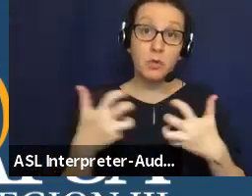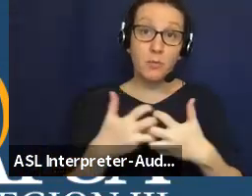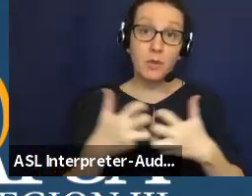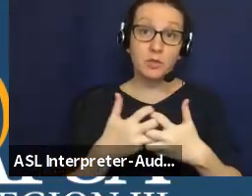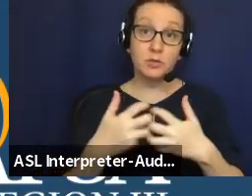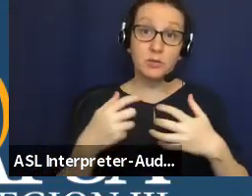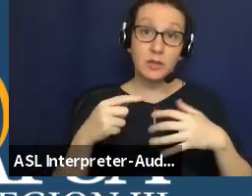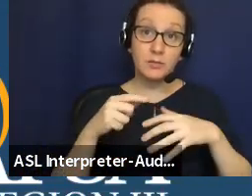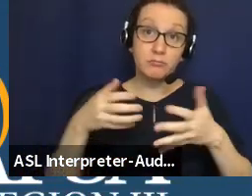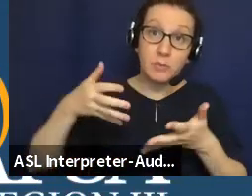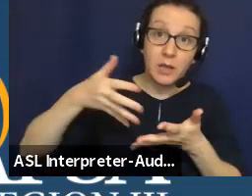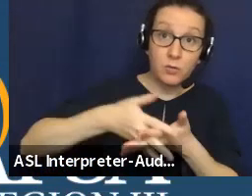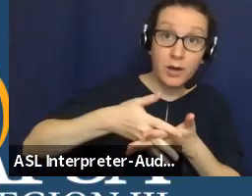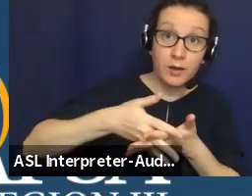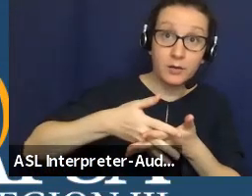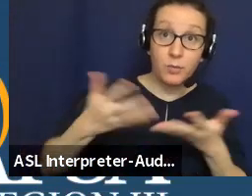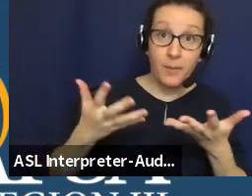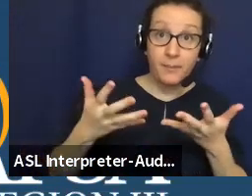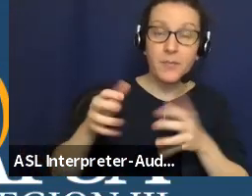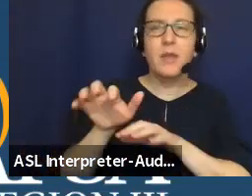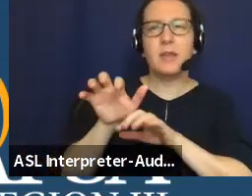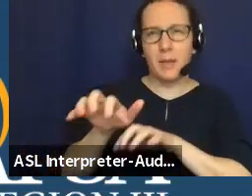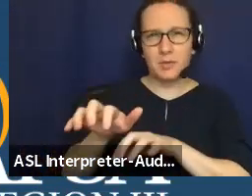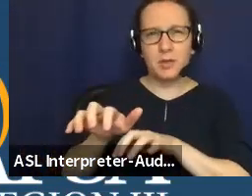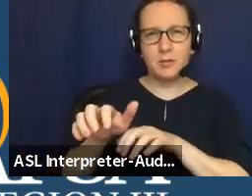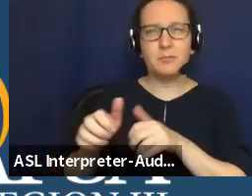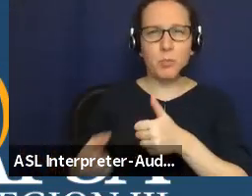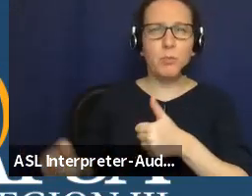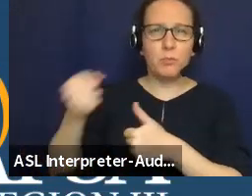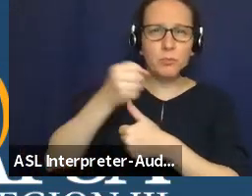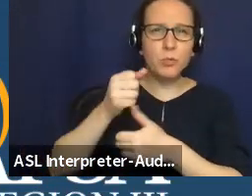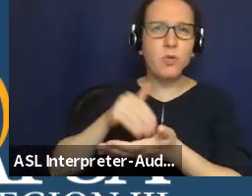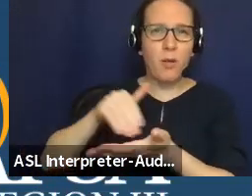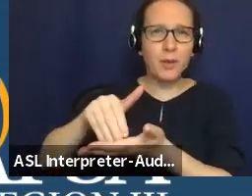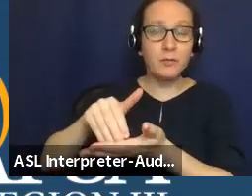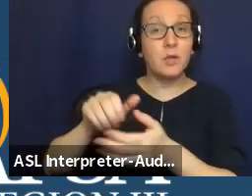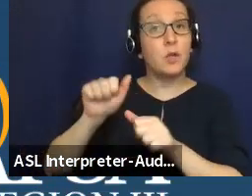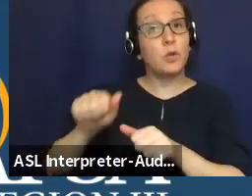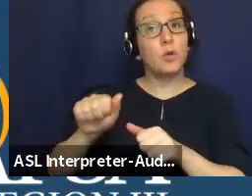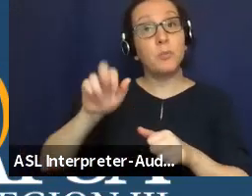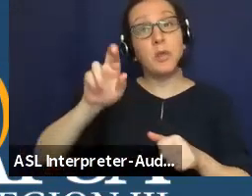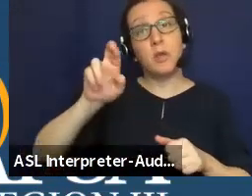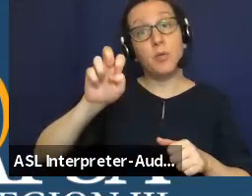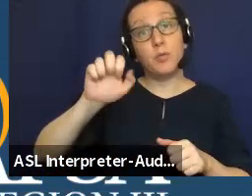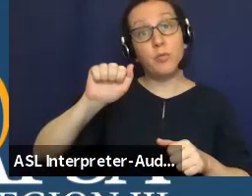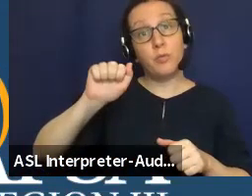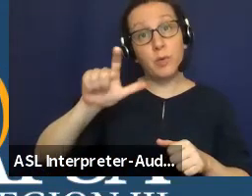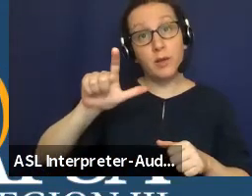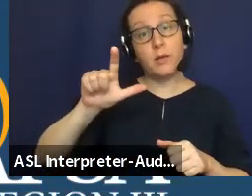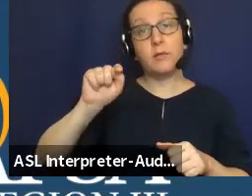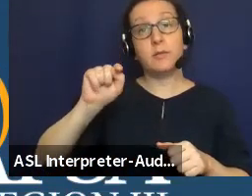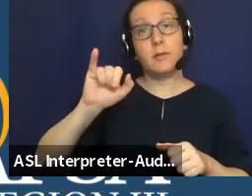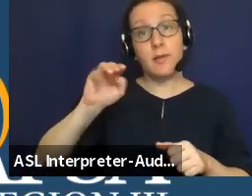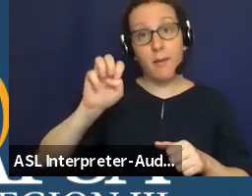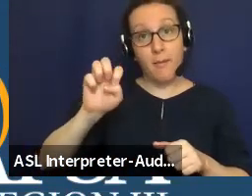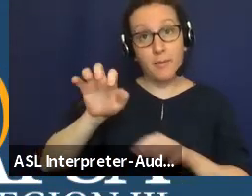integrated that you'll see is captioning. And that could be real-time captioning with the stream text link, which you can